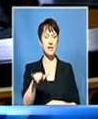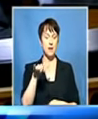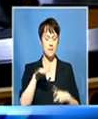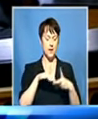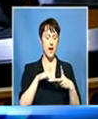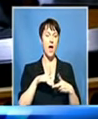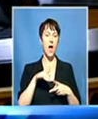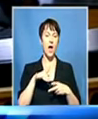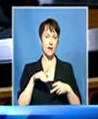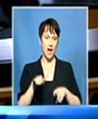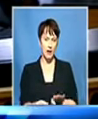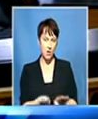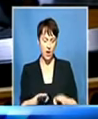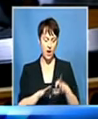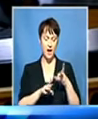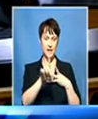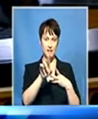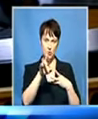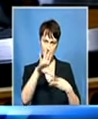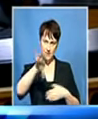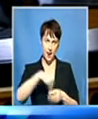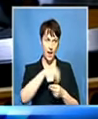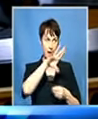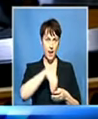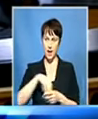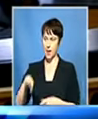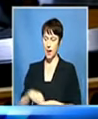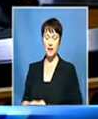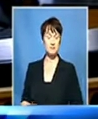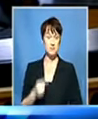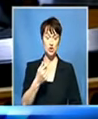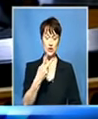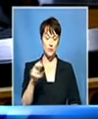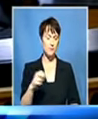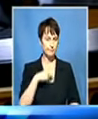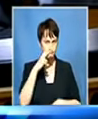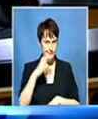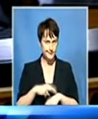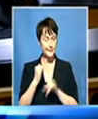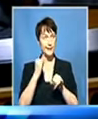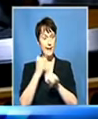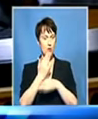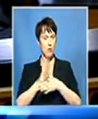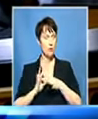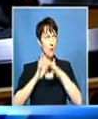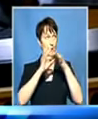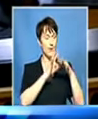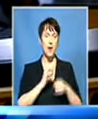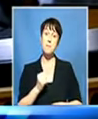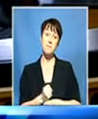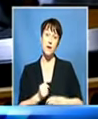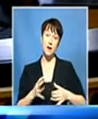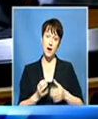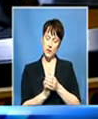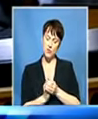being touted, So now that action has been taken around that issue, it makes it very, very difficult to speculate. We would have to wait and